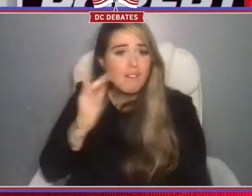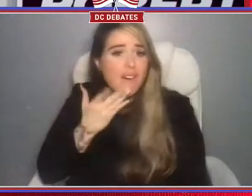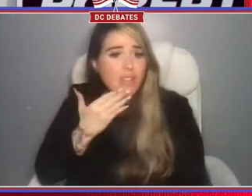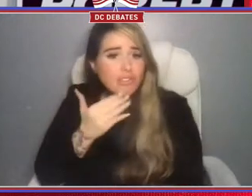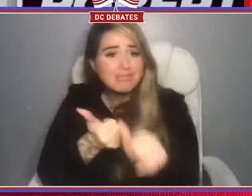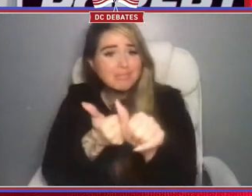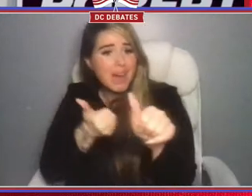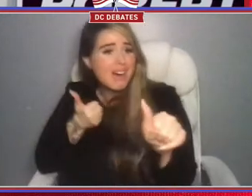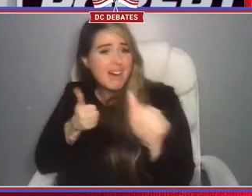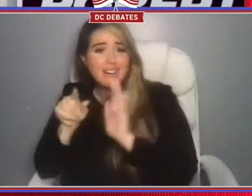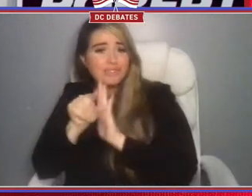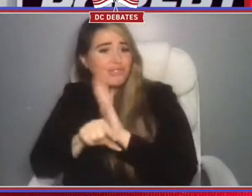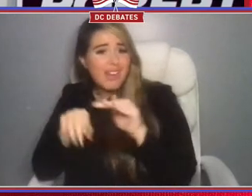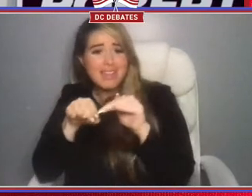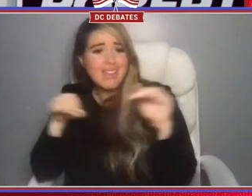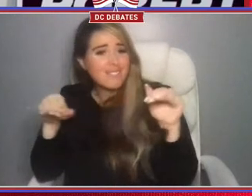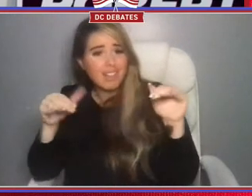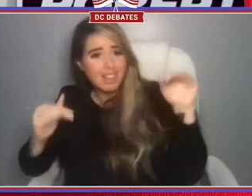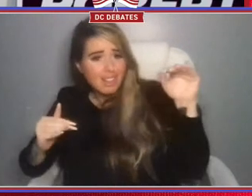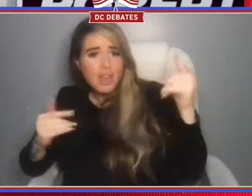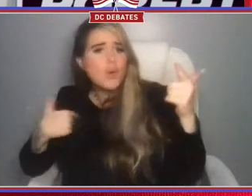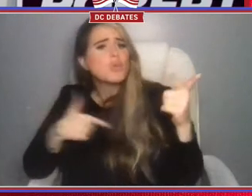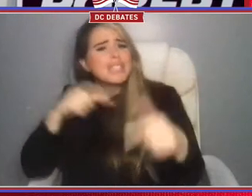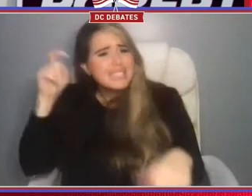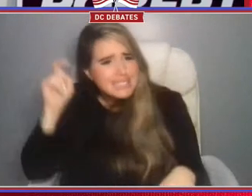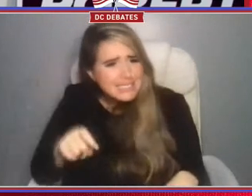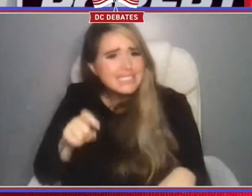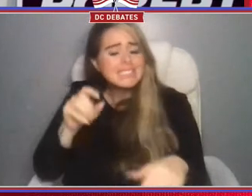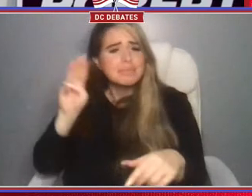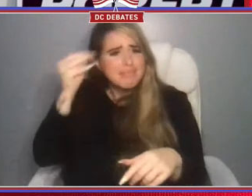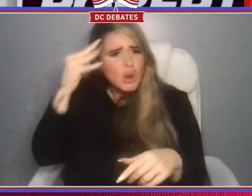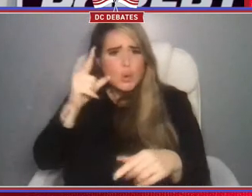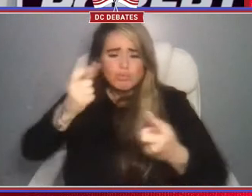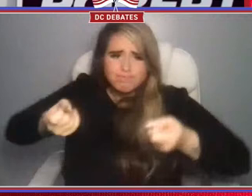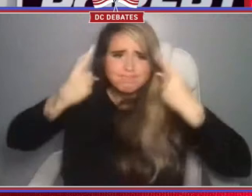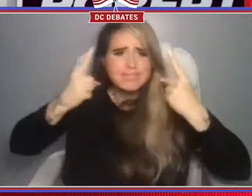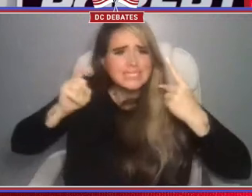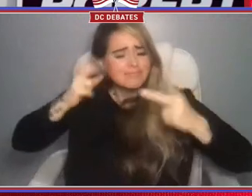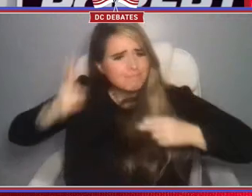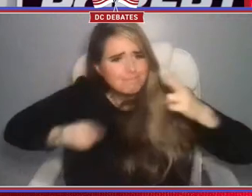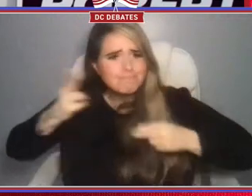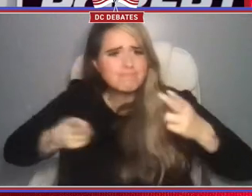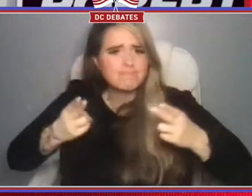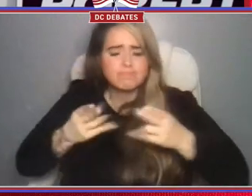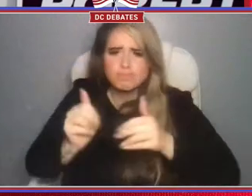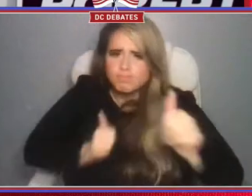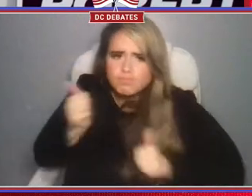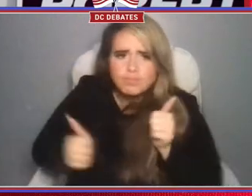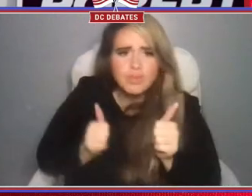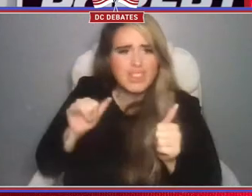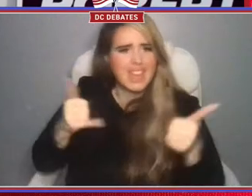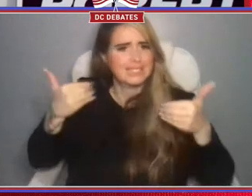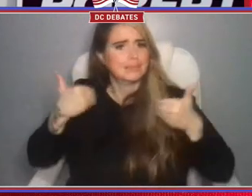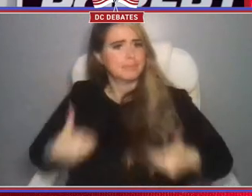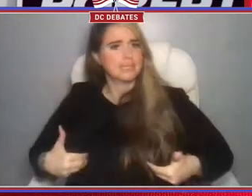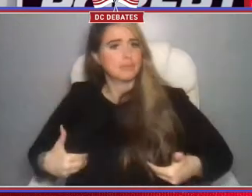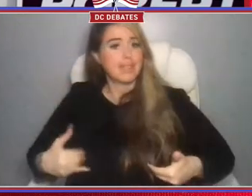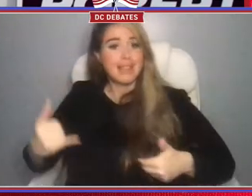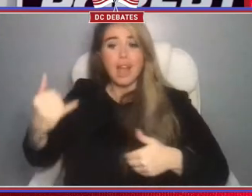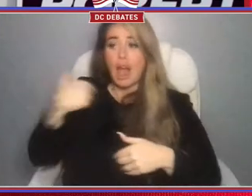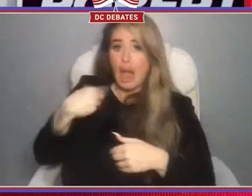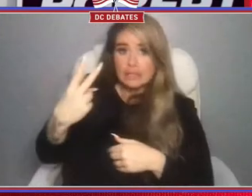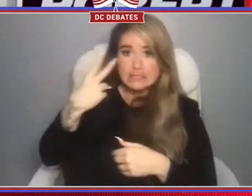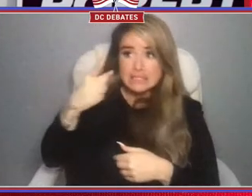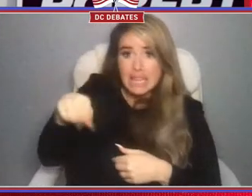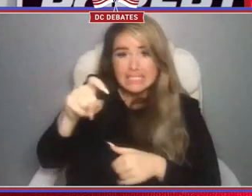thing we need is a mayor with a sense of urgency. That is the mayor that I will be. With that sense of urgency, I'm going to expand early